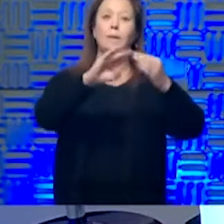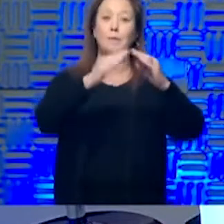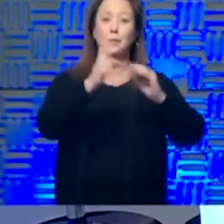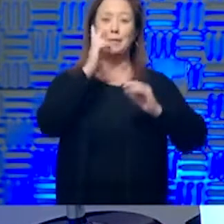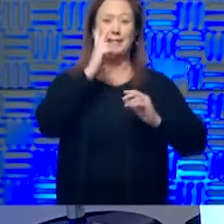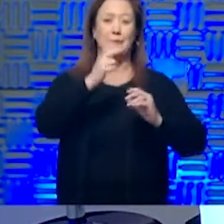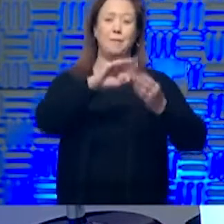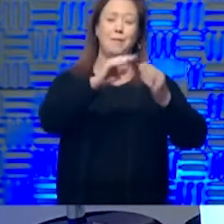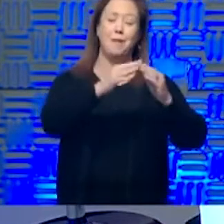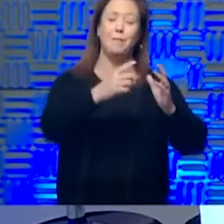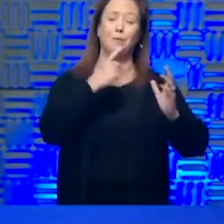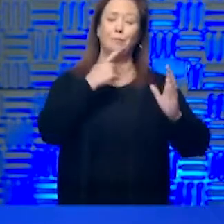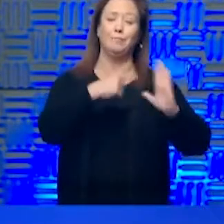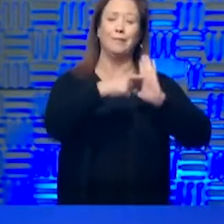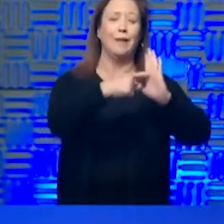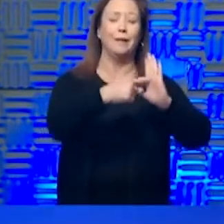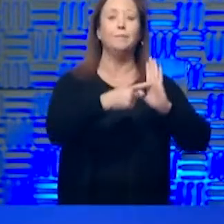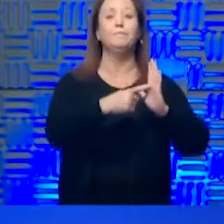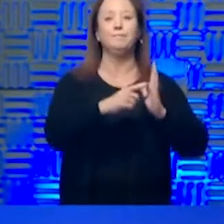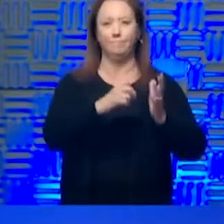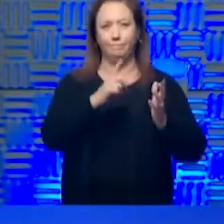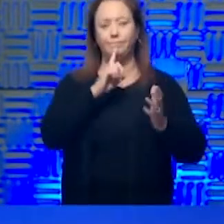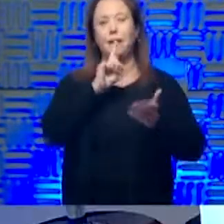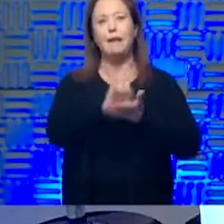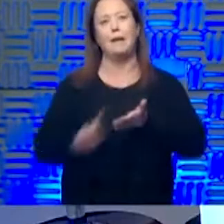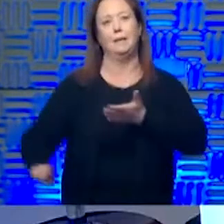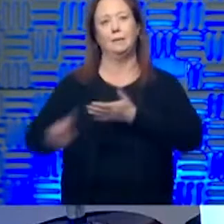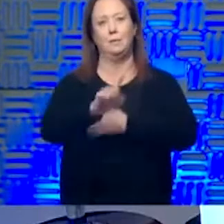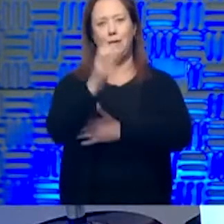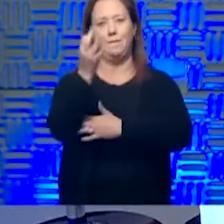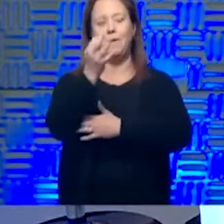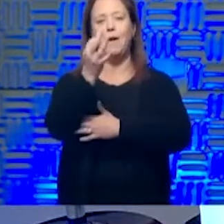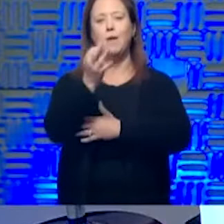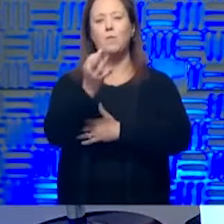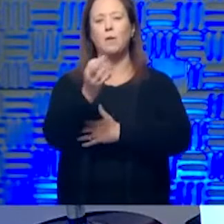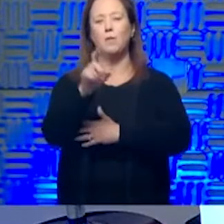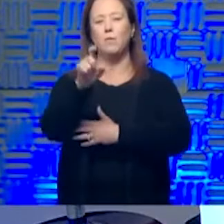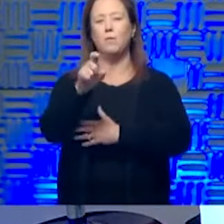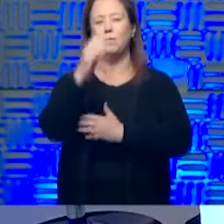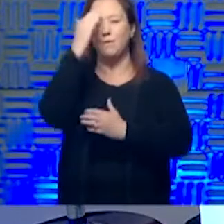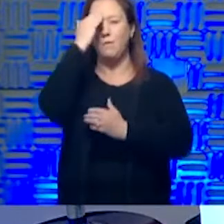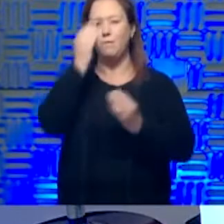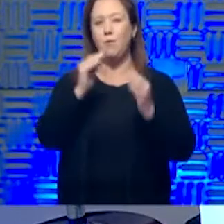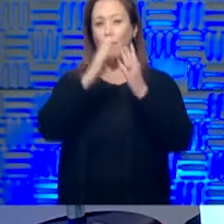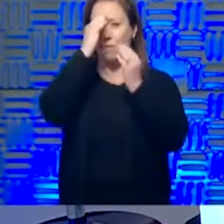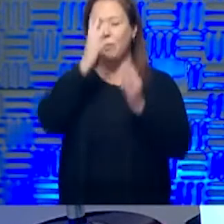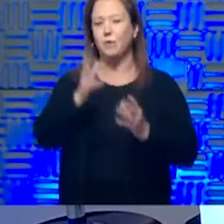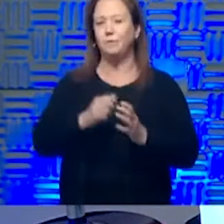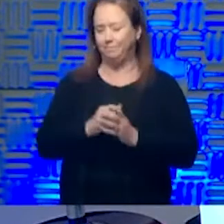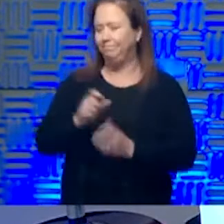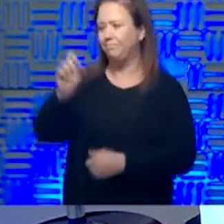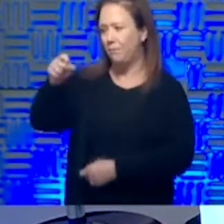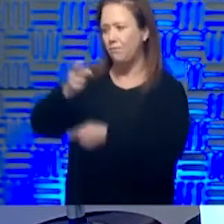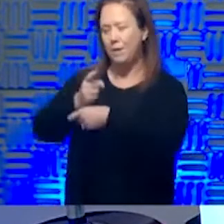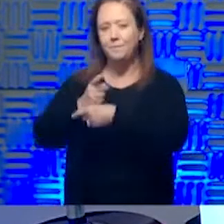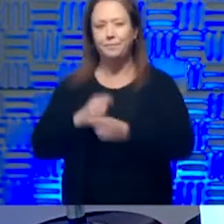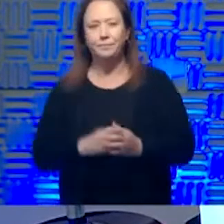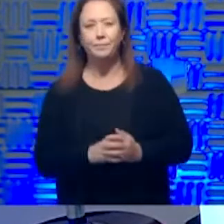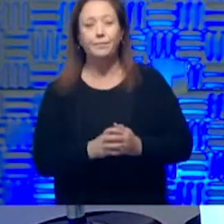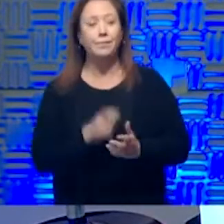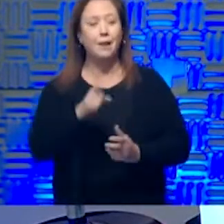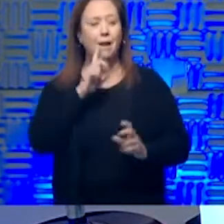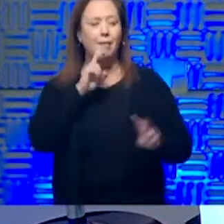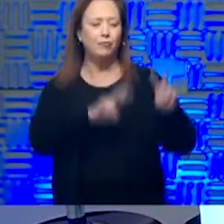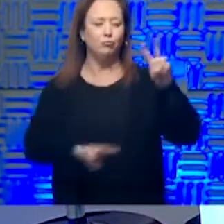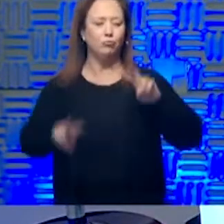say. Yeah, and I think by this time next week we'll be a lot smarter than we are today. Absolutely. I like to look through these